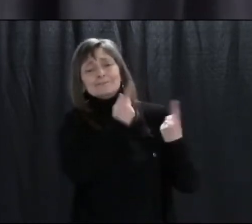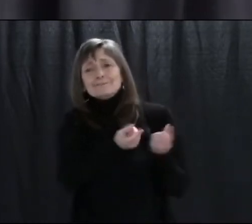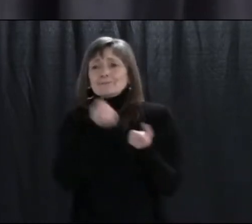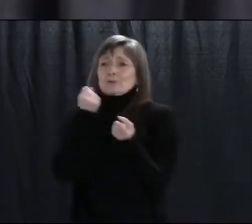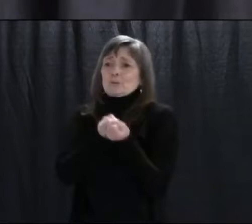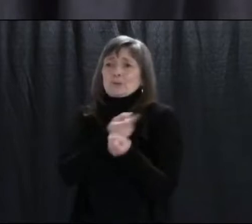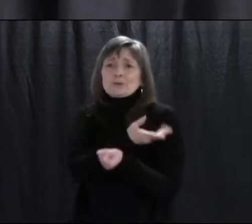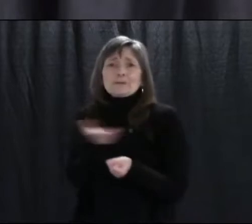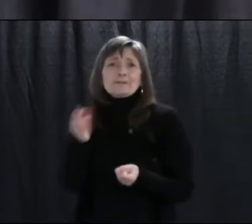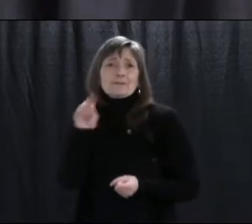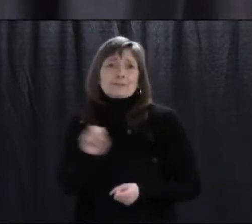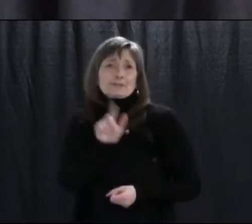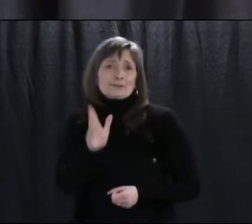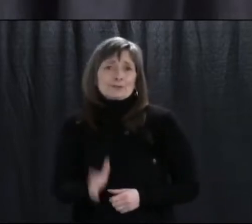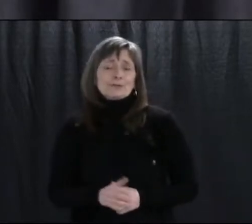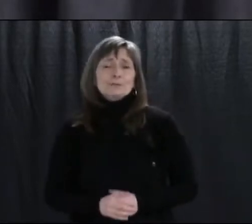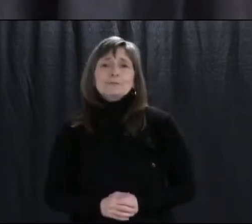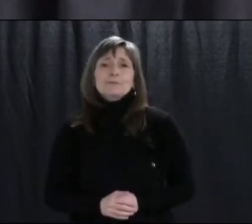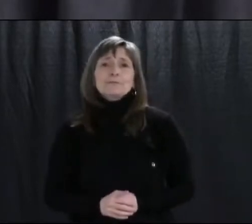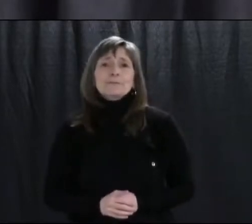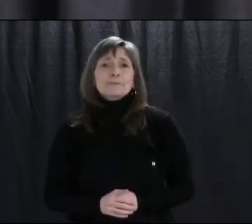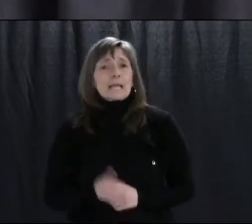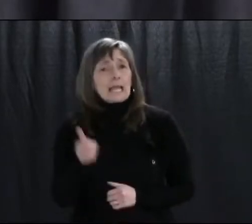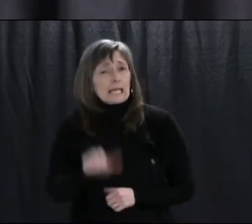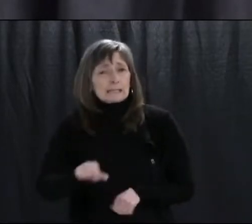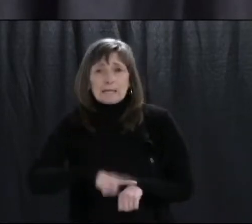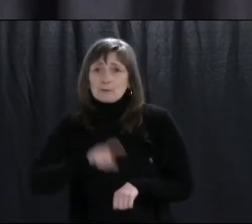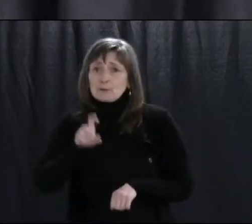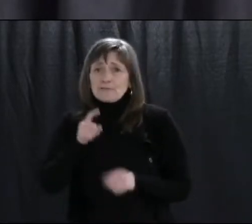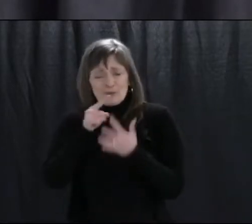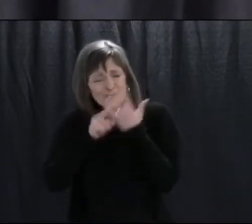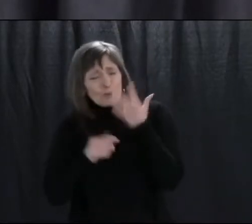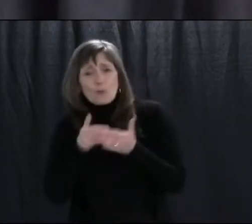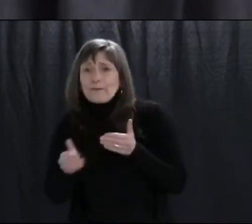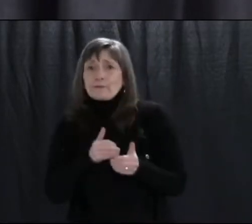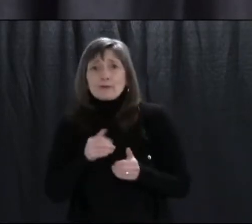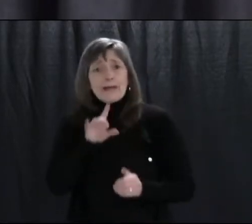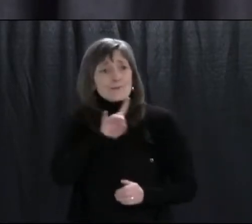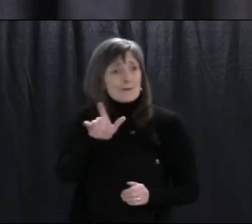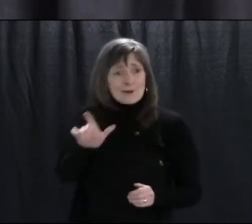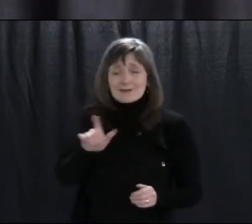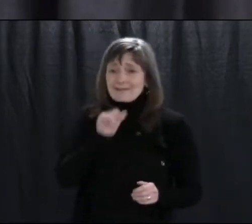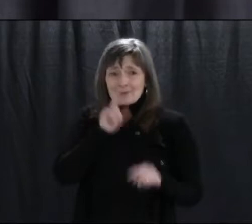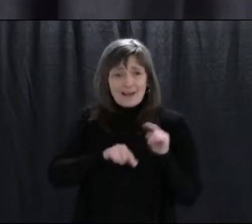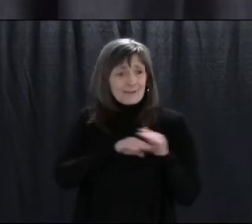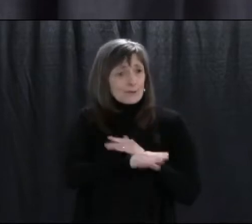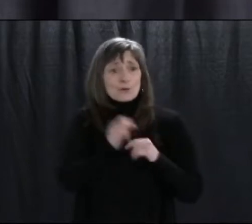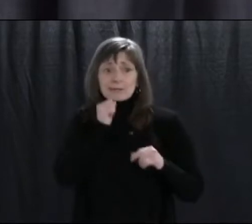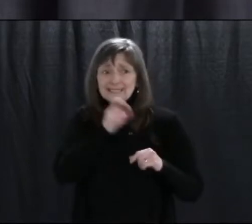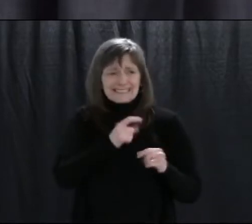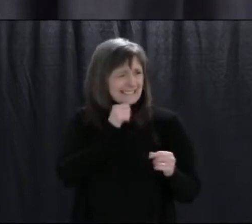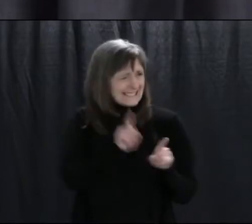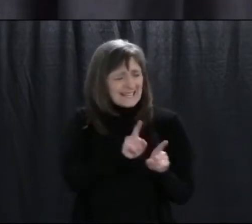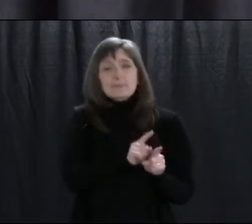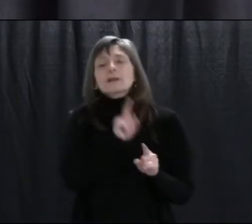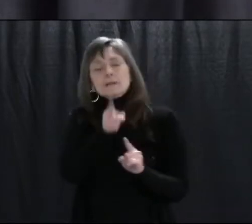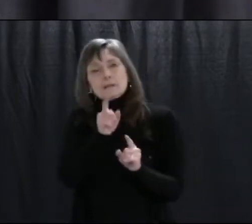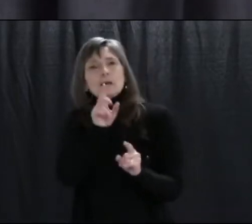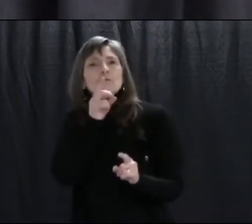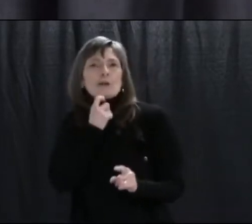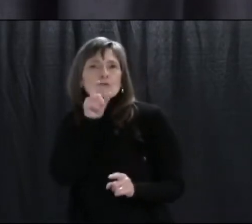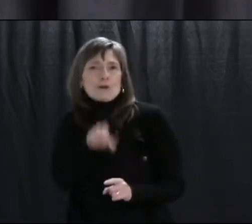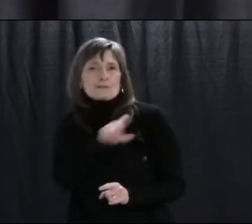Newfoundlanders and Labradorians. They are there for you should you need them. For travellers, as the Premier referenced,